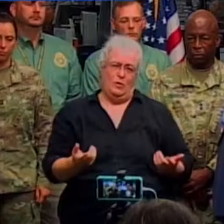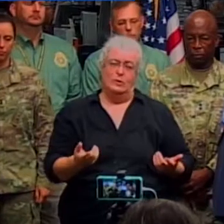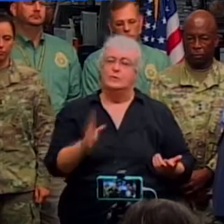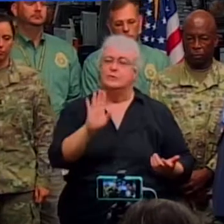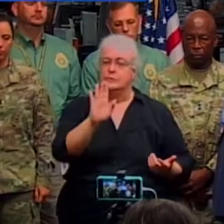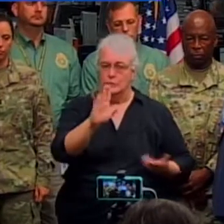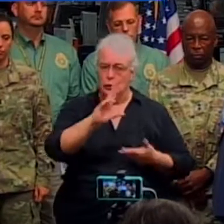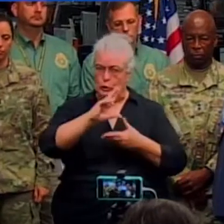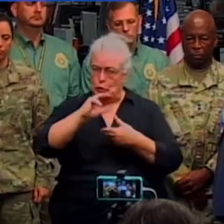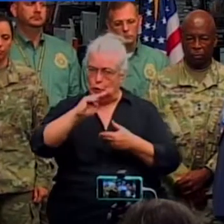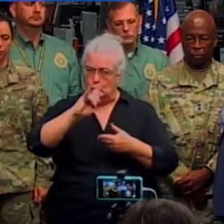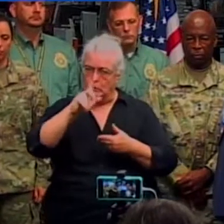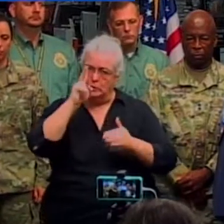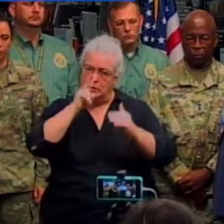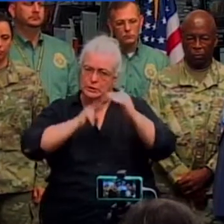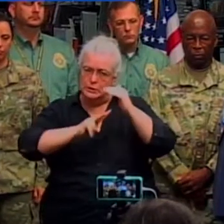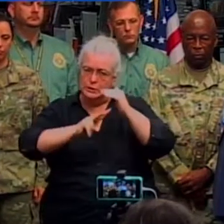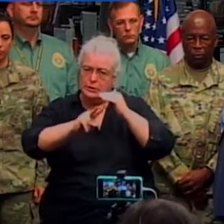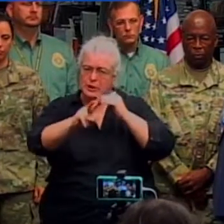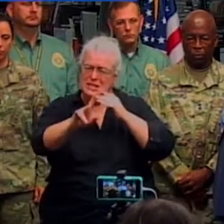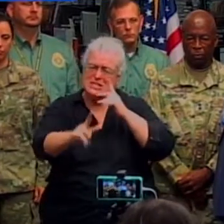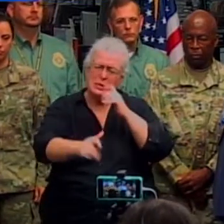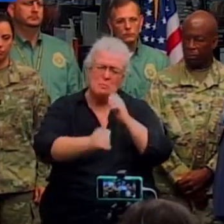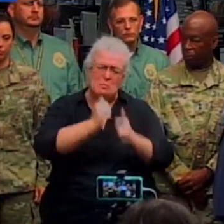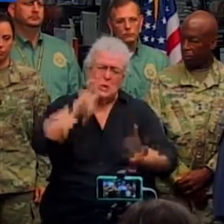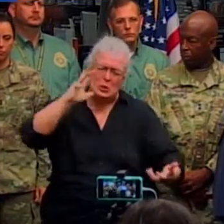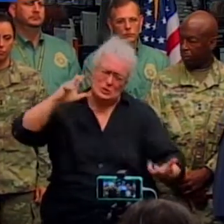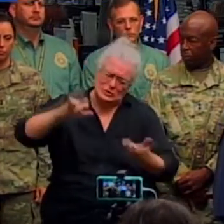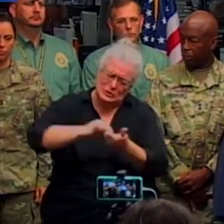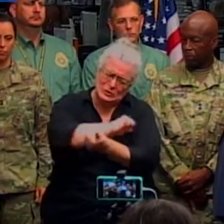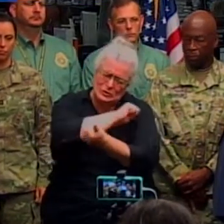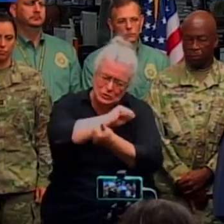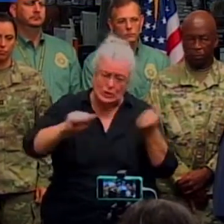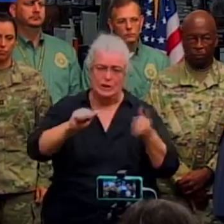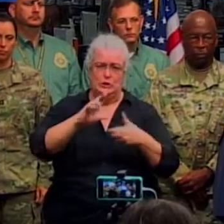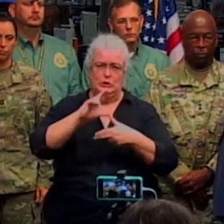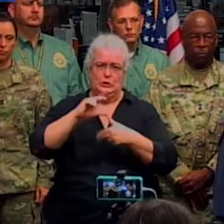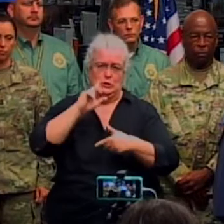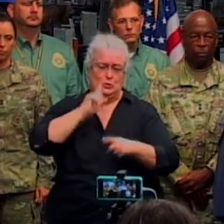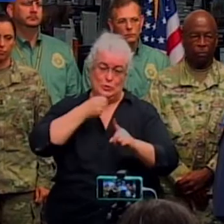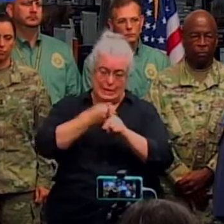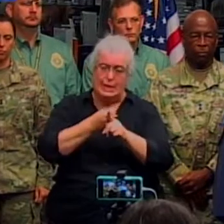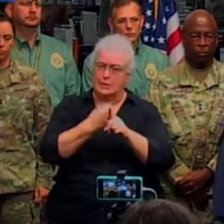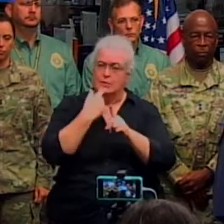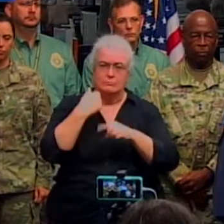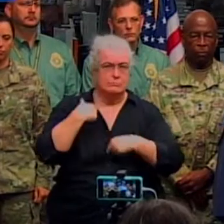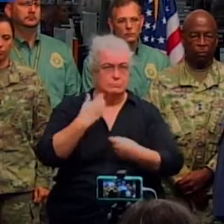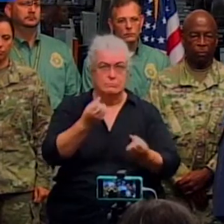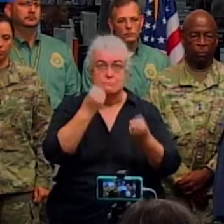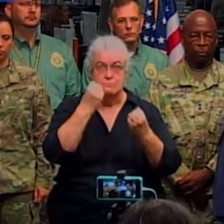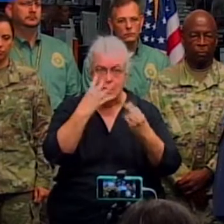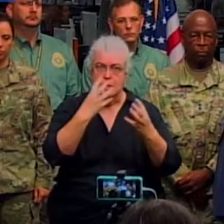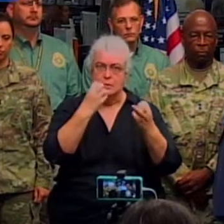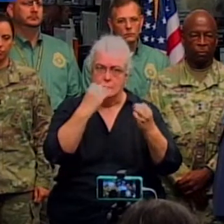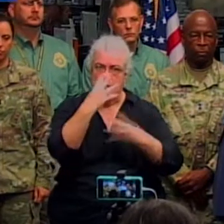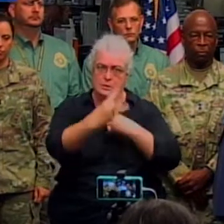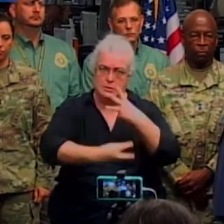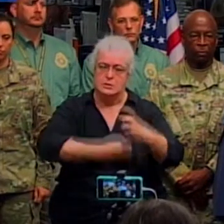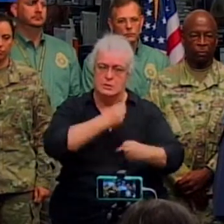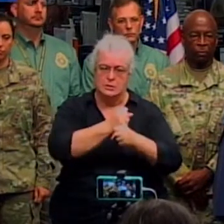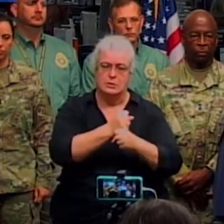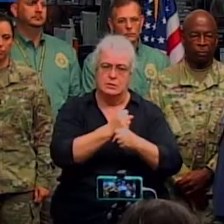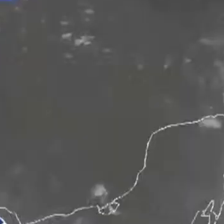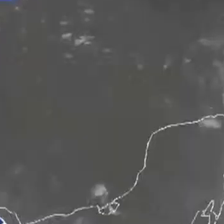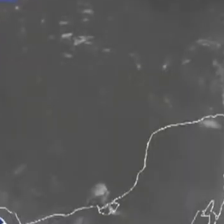Hurricane Michael is forecast to be the most destructive storm to hit the Florida Panhandle in decades. A strong warning from Florida Governor